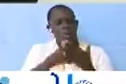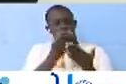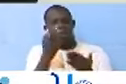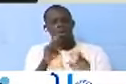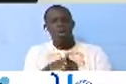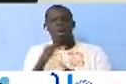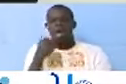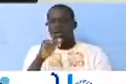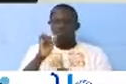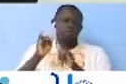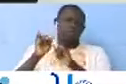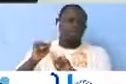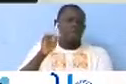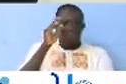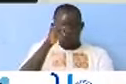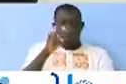anything